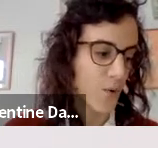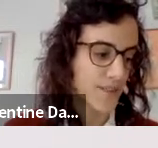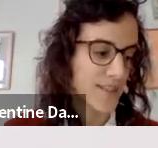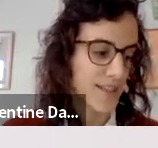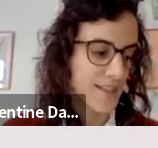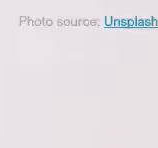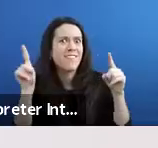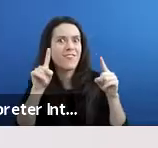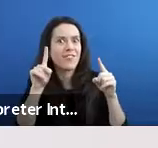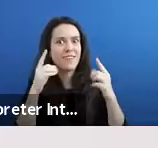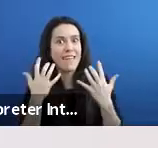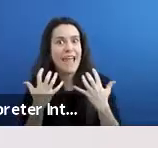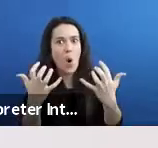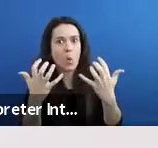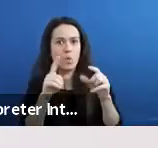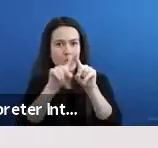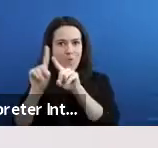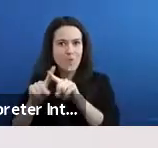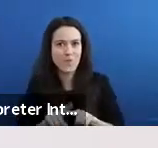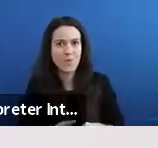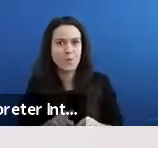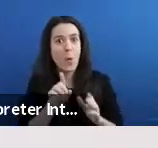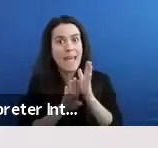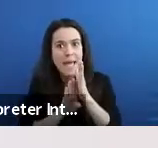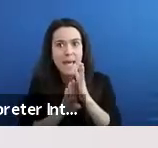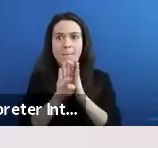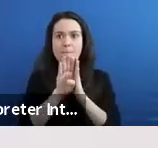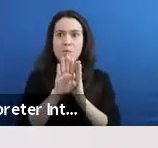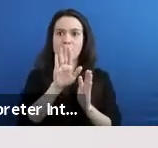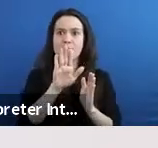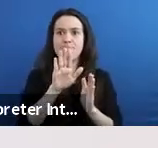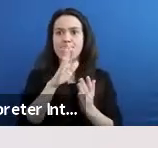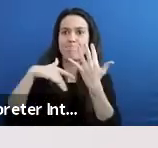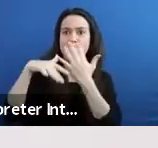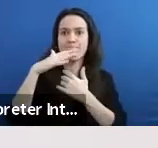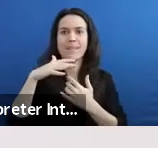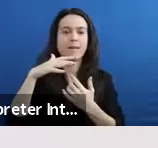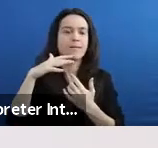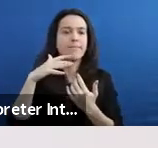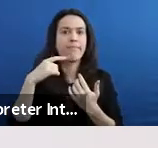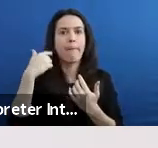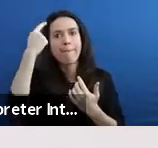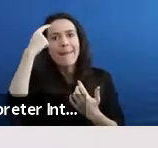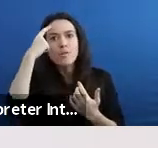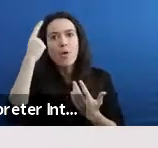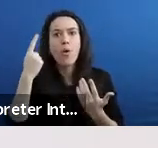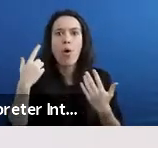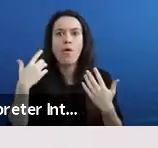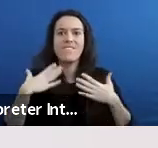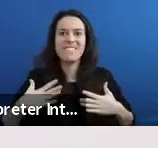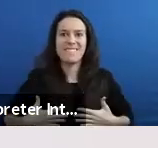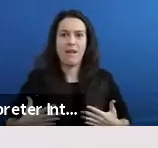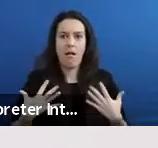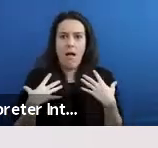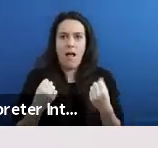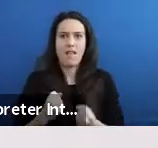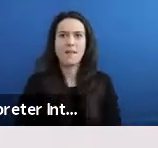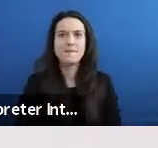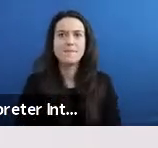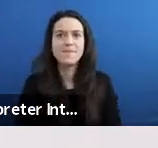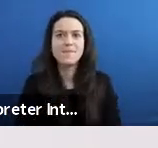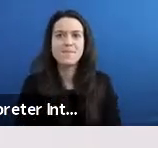engaging audiences and improving as well some social aspects like mental or physical health. Moving now to